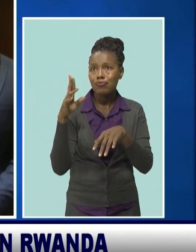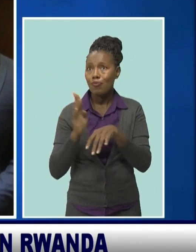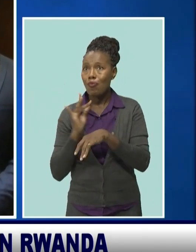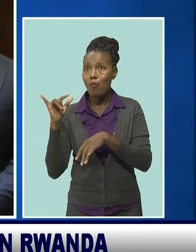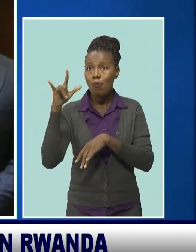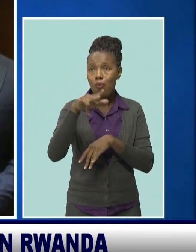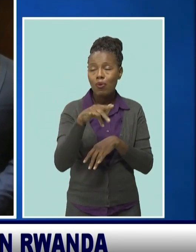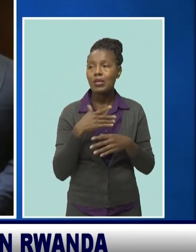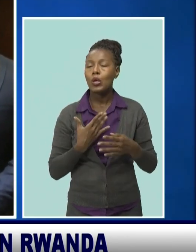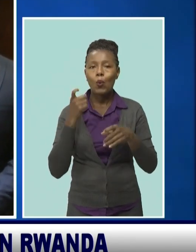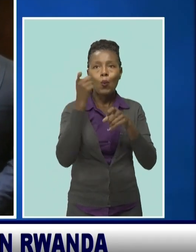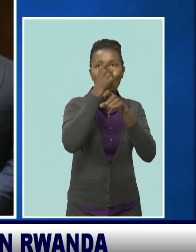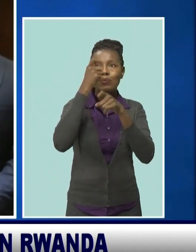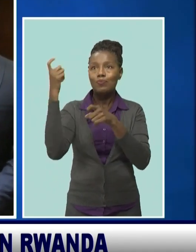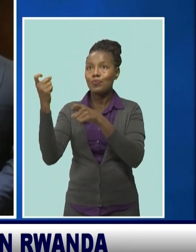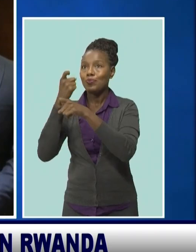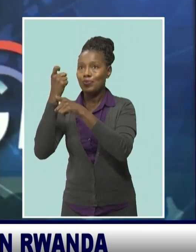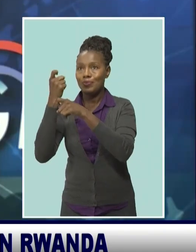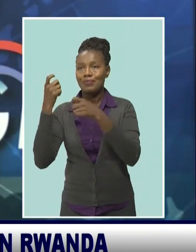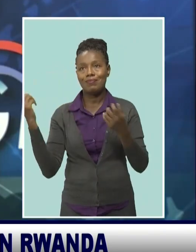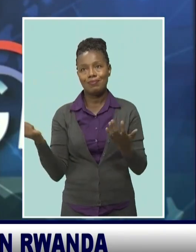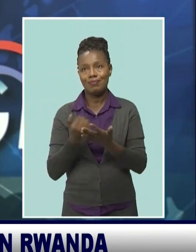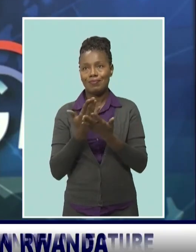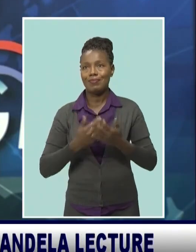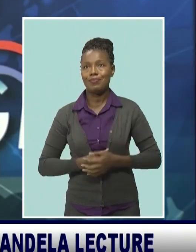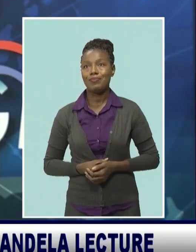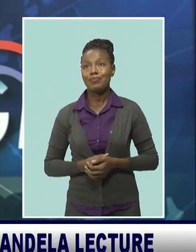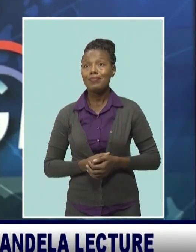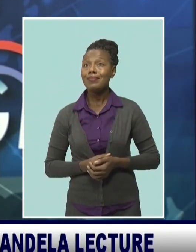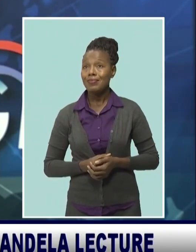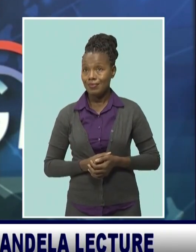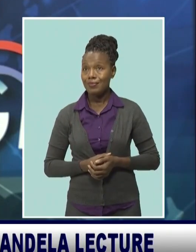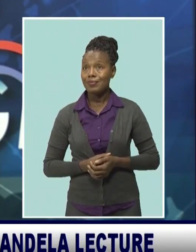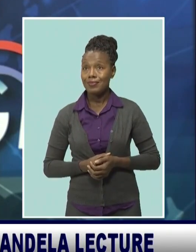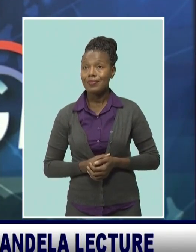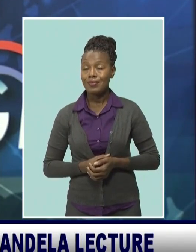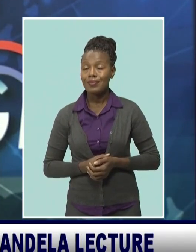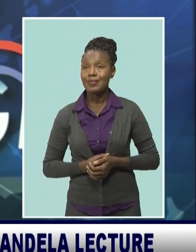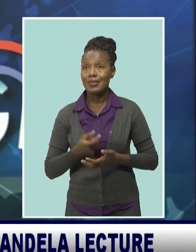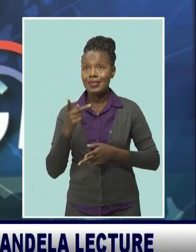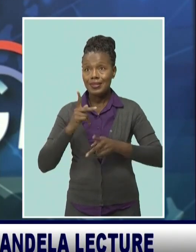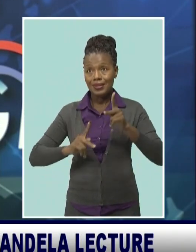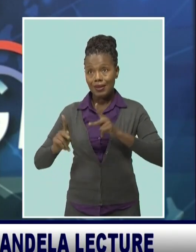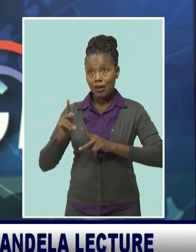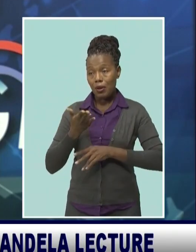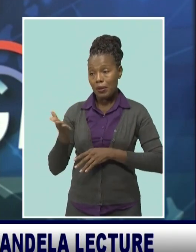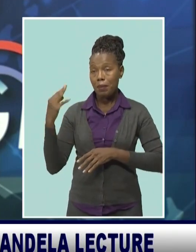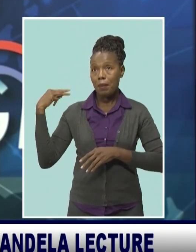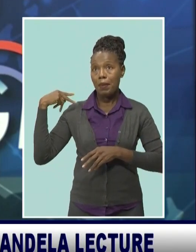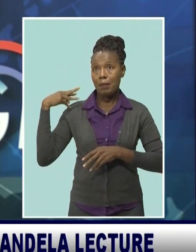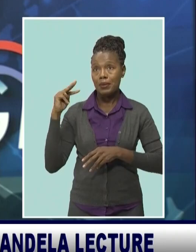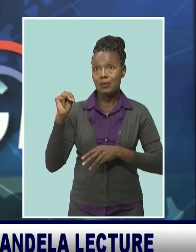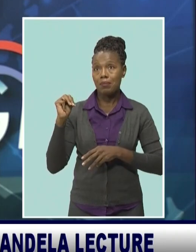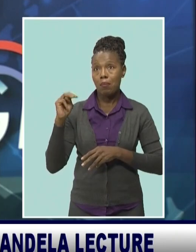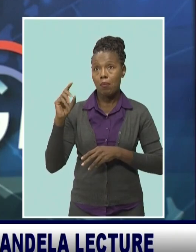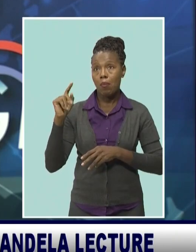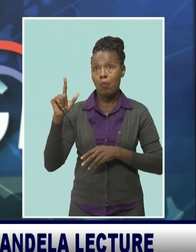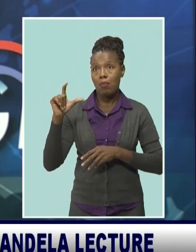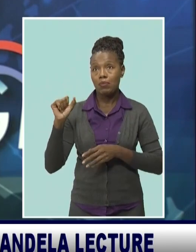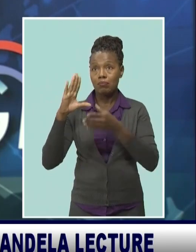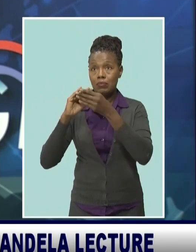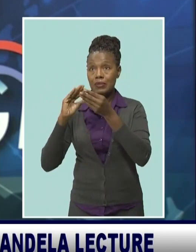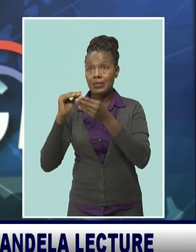is a win-win situation for all. Already moved by Prime Minister Motley's speech at the COP27 climate subject in